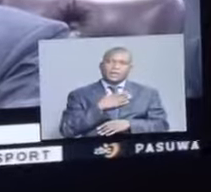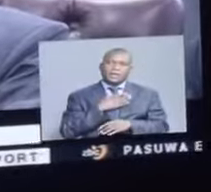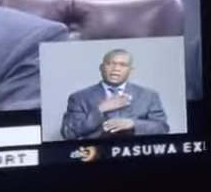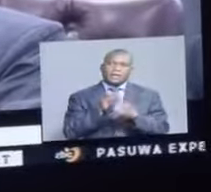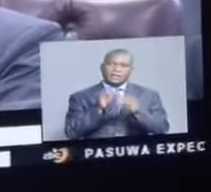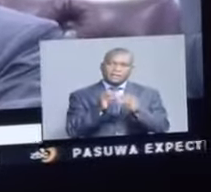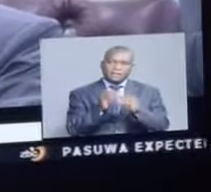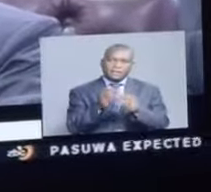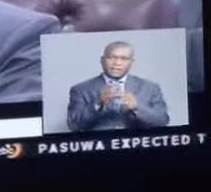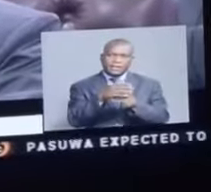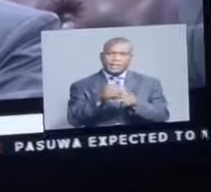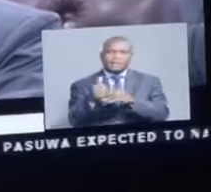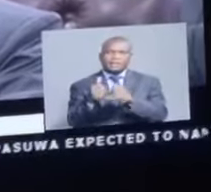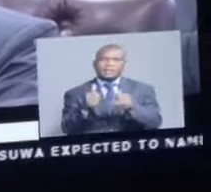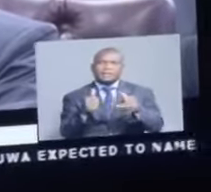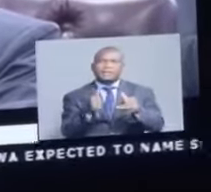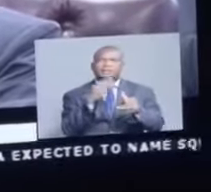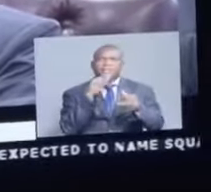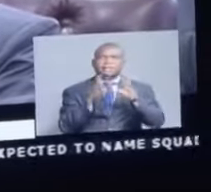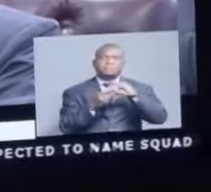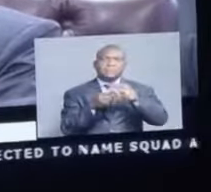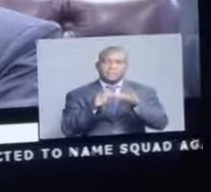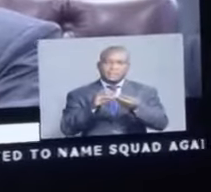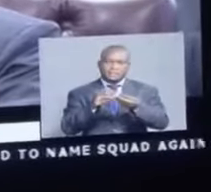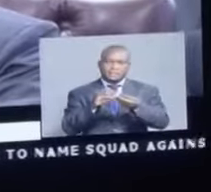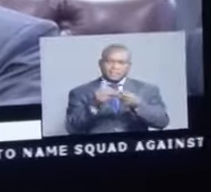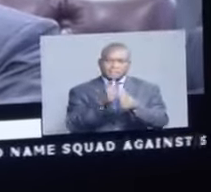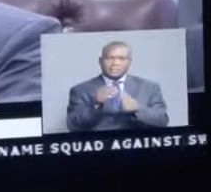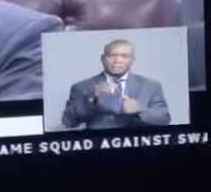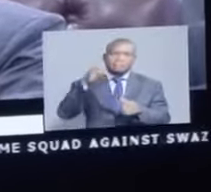good facilities of training, and